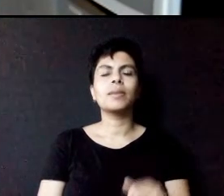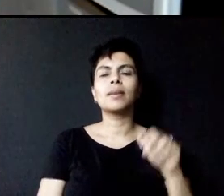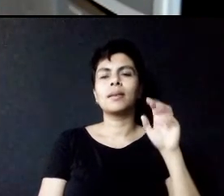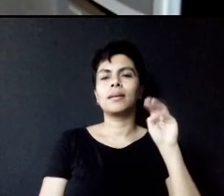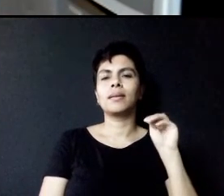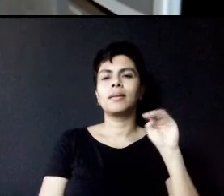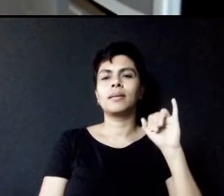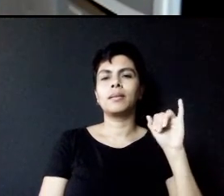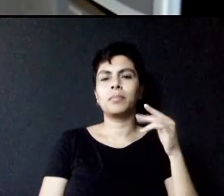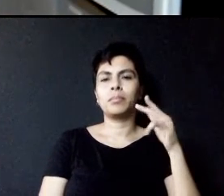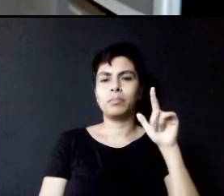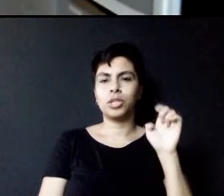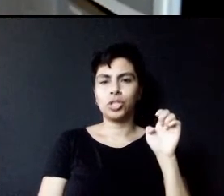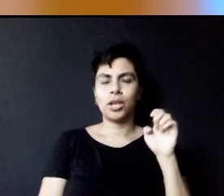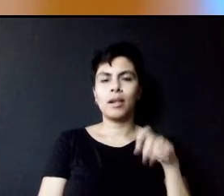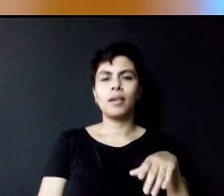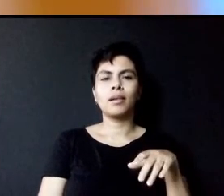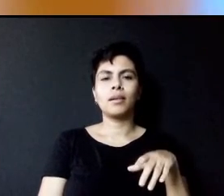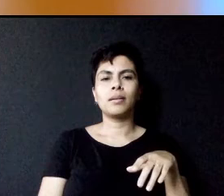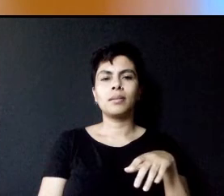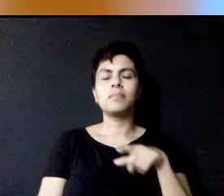Yeah, this is a very